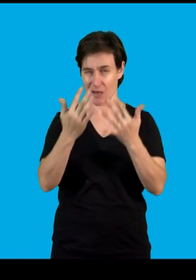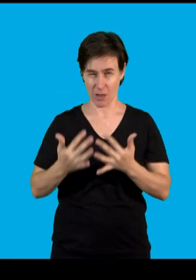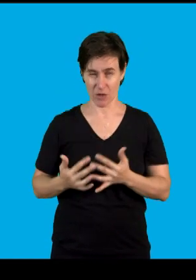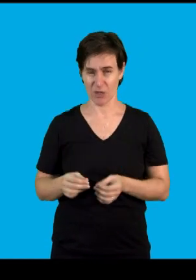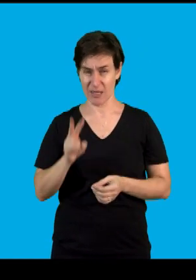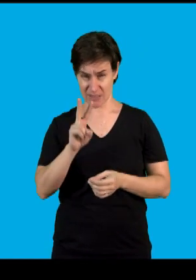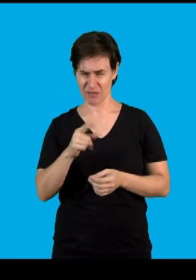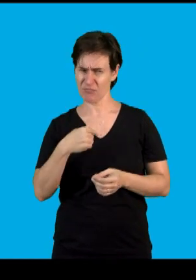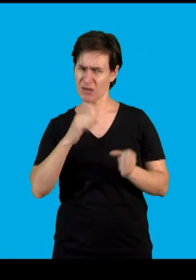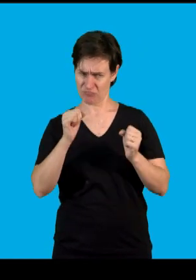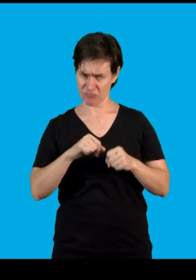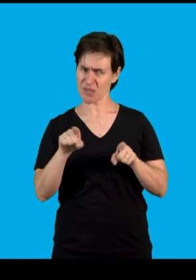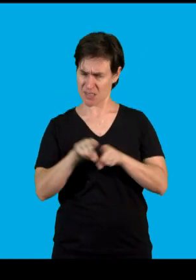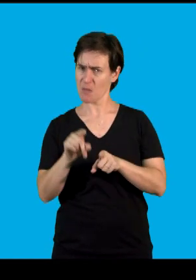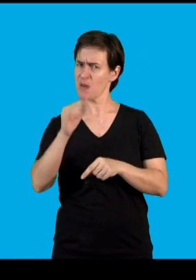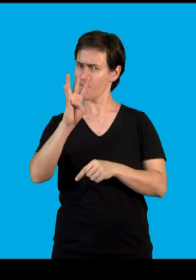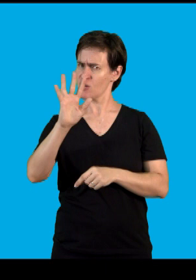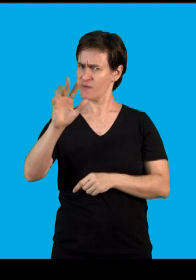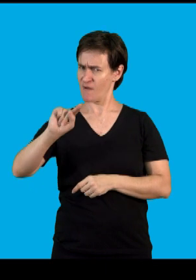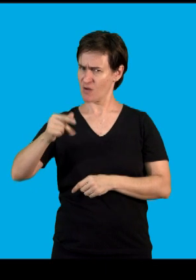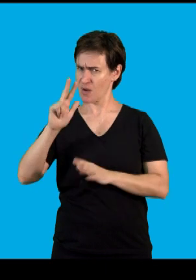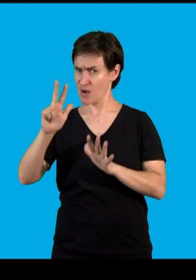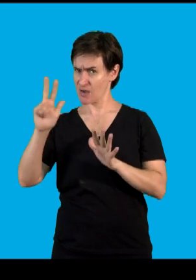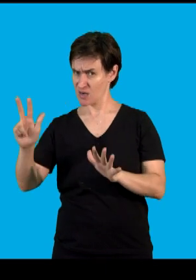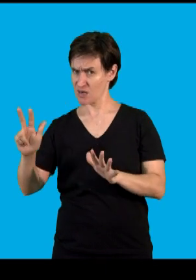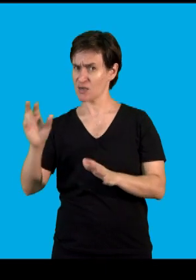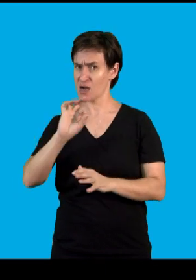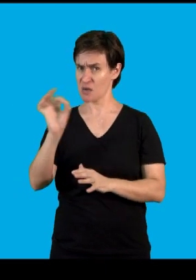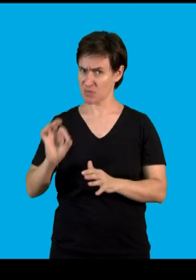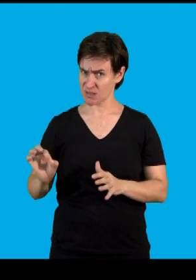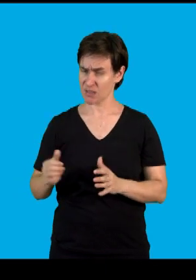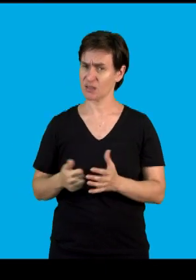and see whether you arrive at the answer